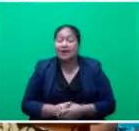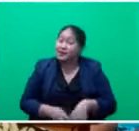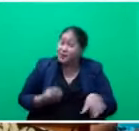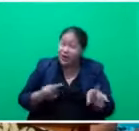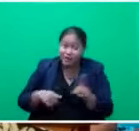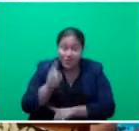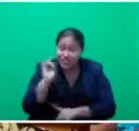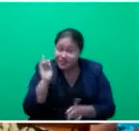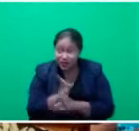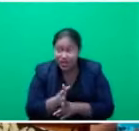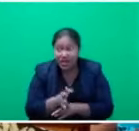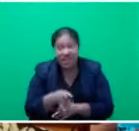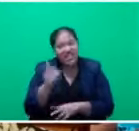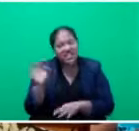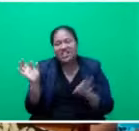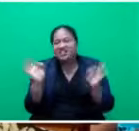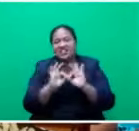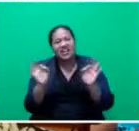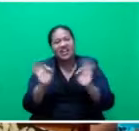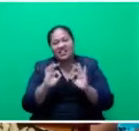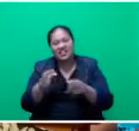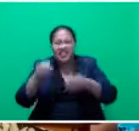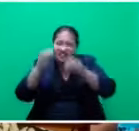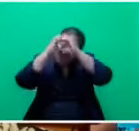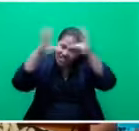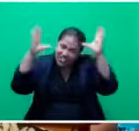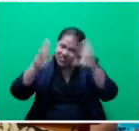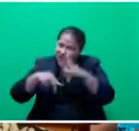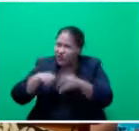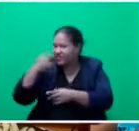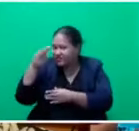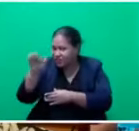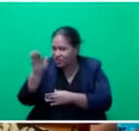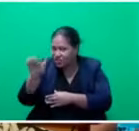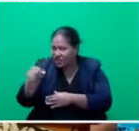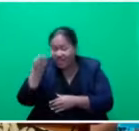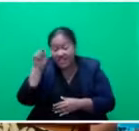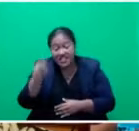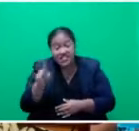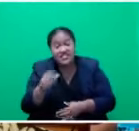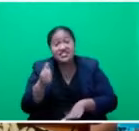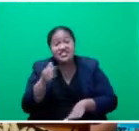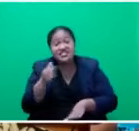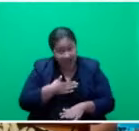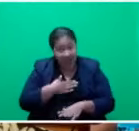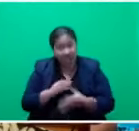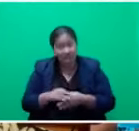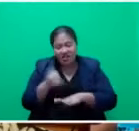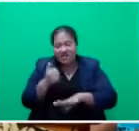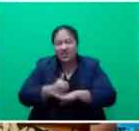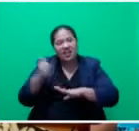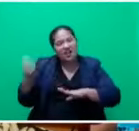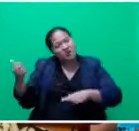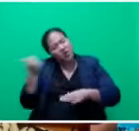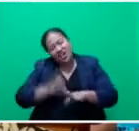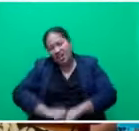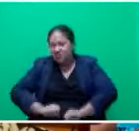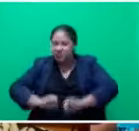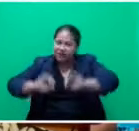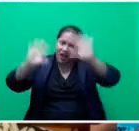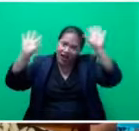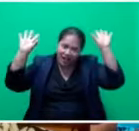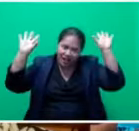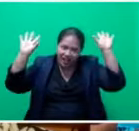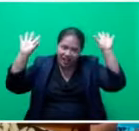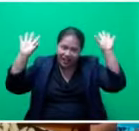is no vision for the future. This is a government, in my view, that seems to have given up, that makes it up as it